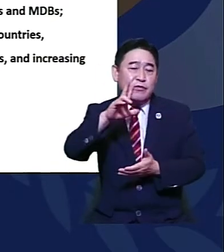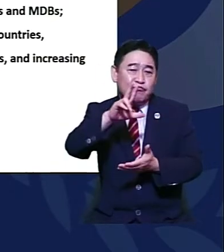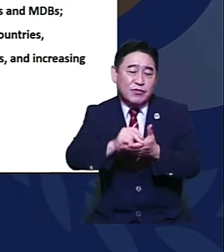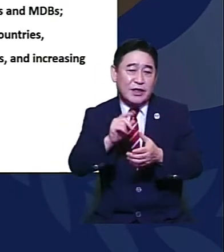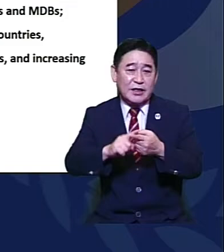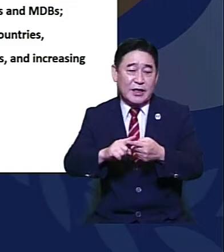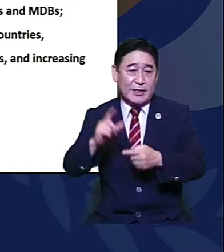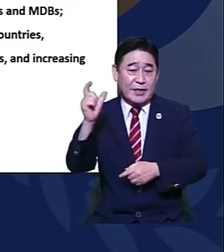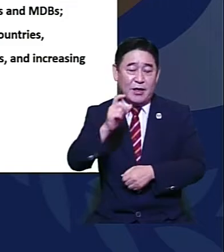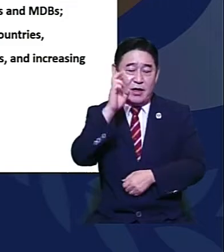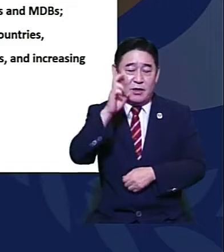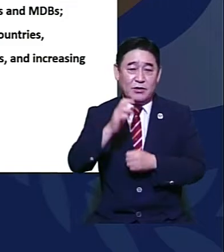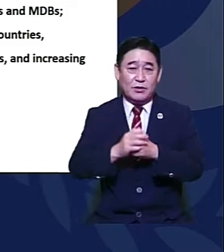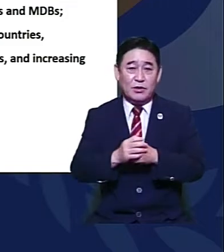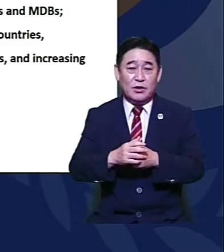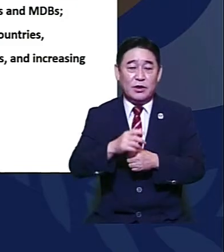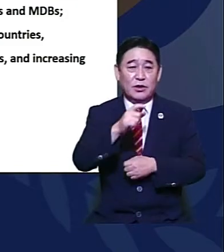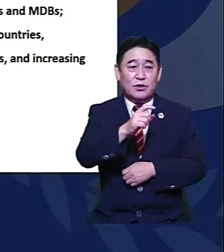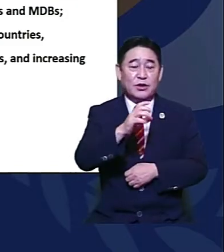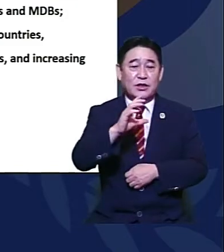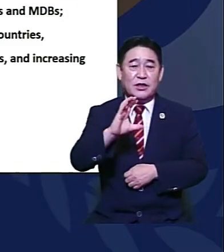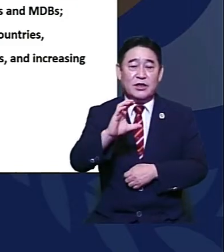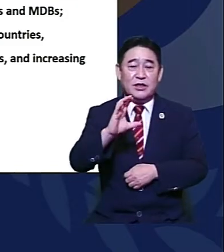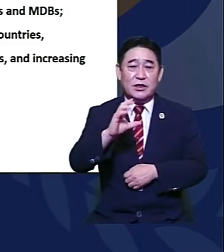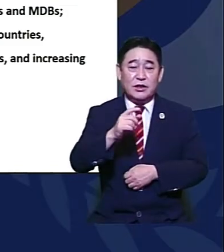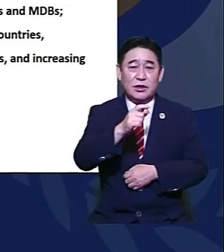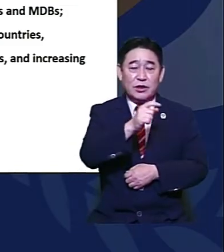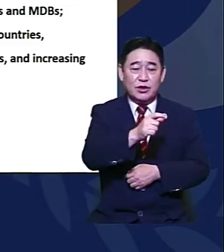including the GCF and the